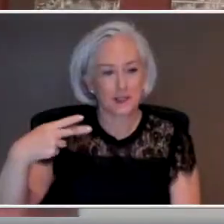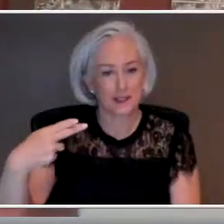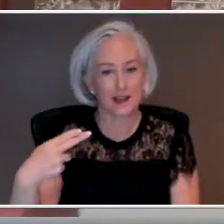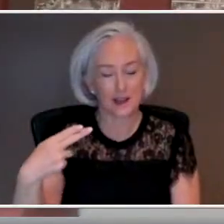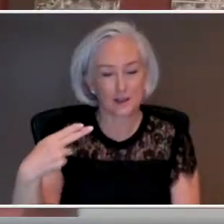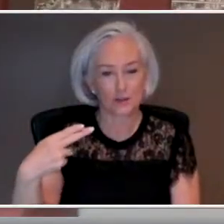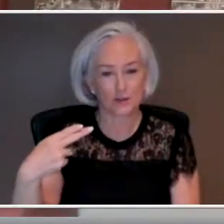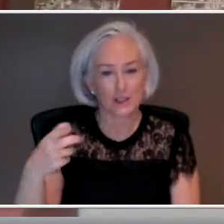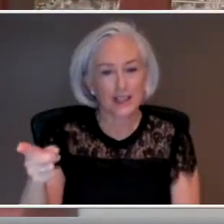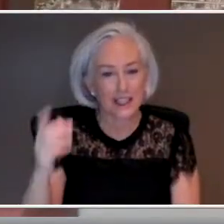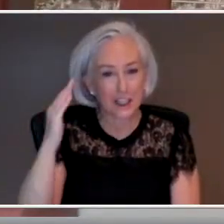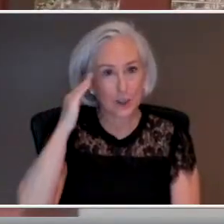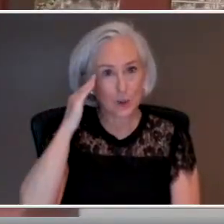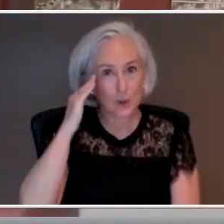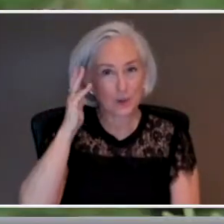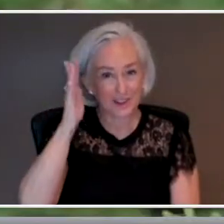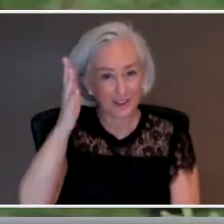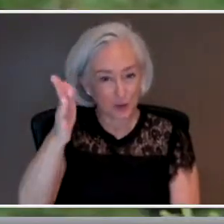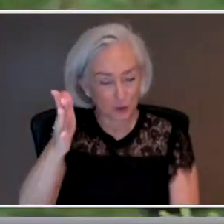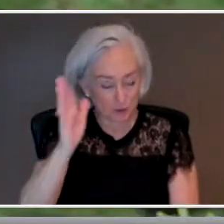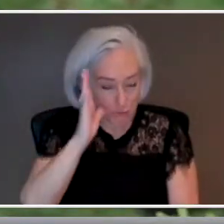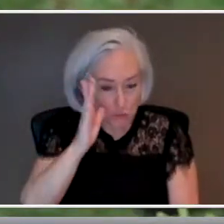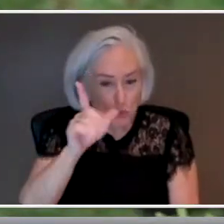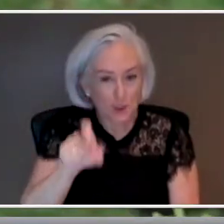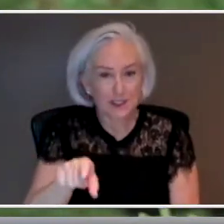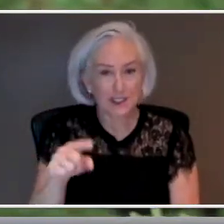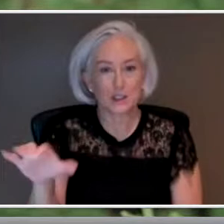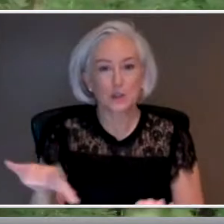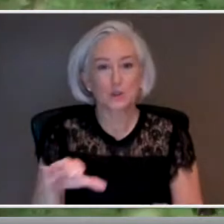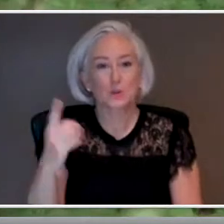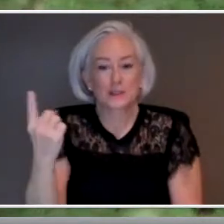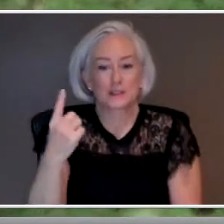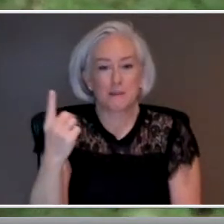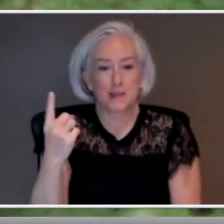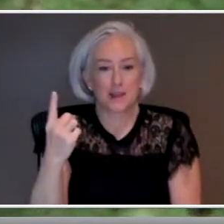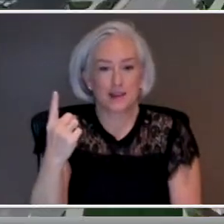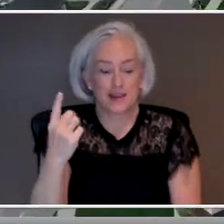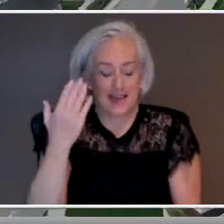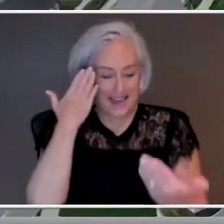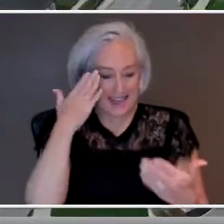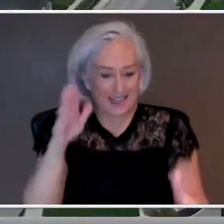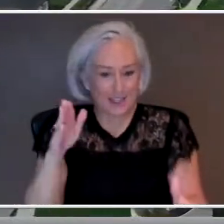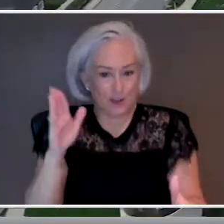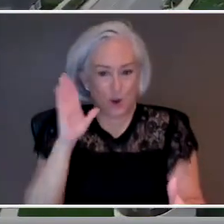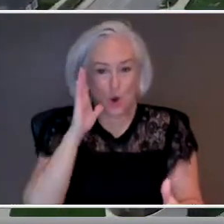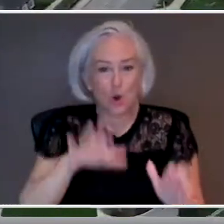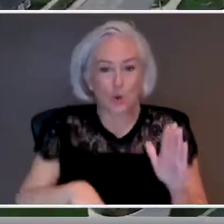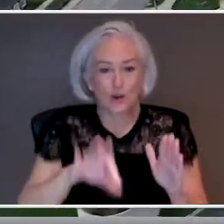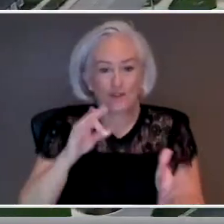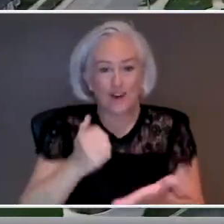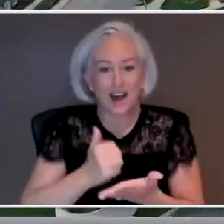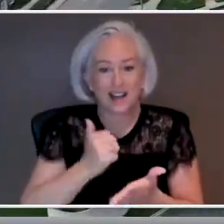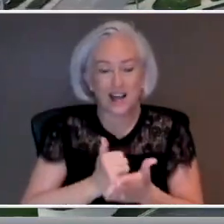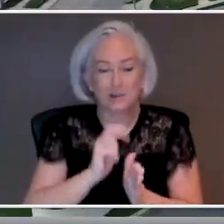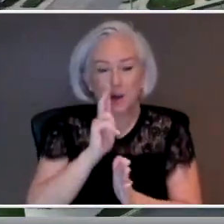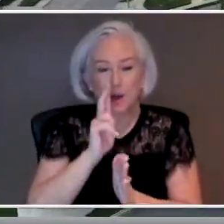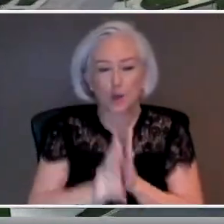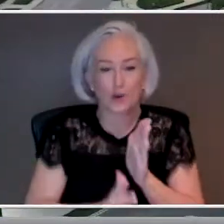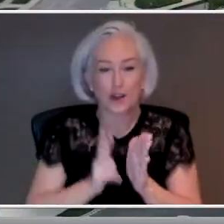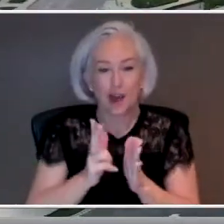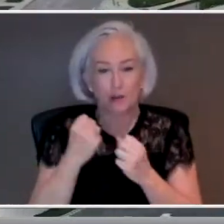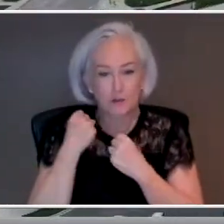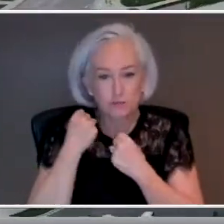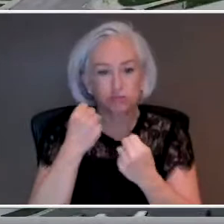knew one day he'd need to do something. He didn't know he'd find the help he needed just 3 hours away, or